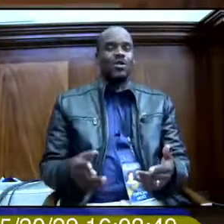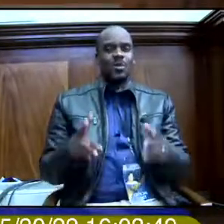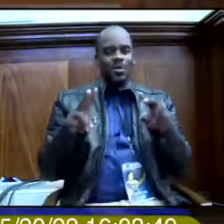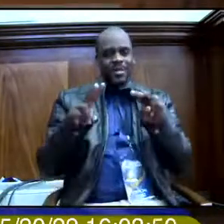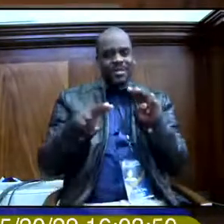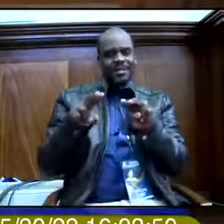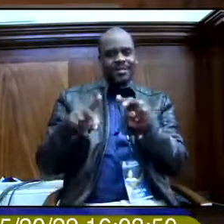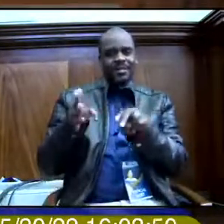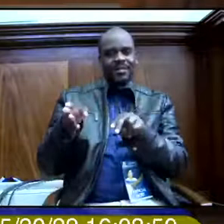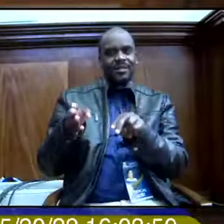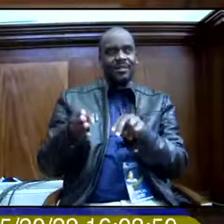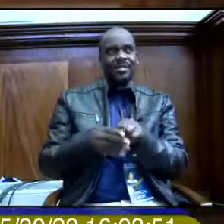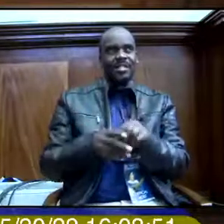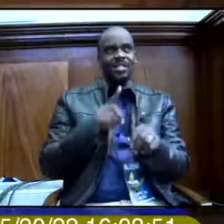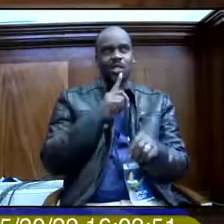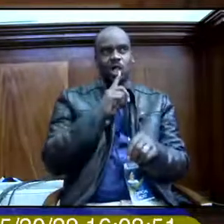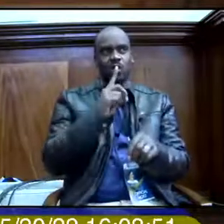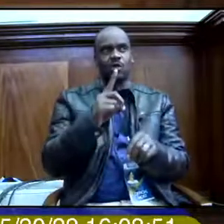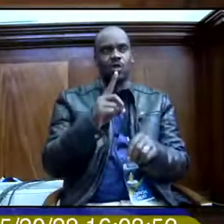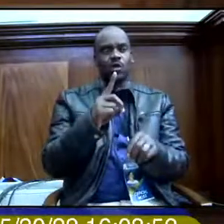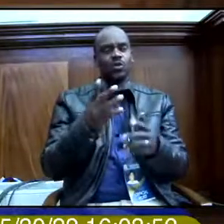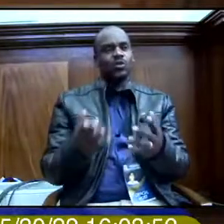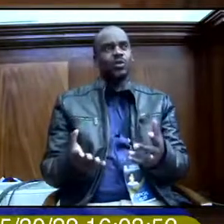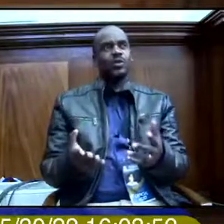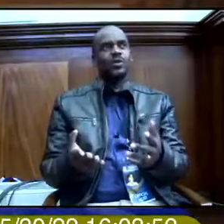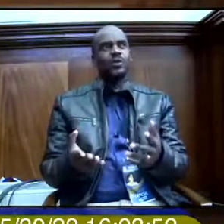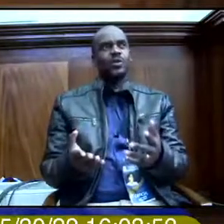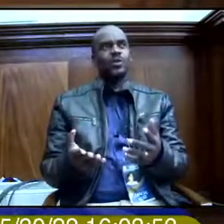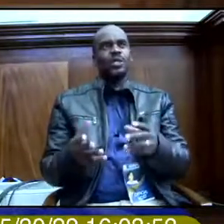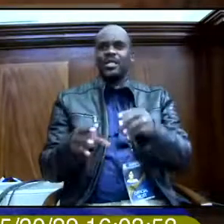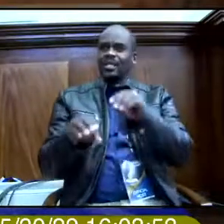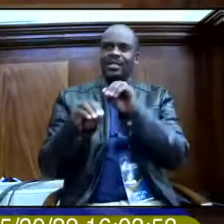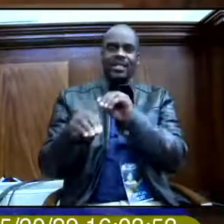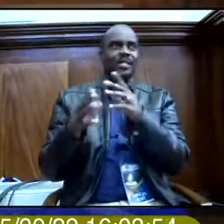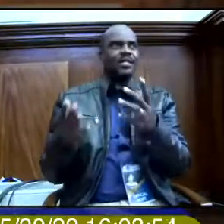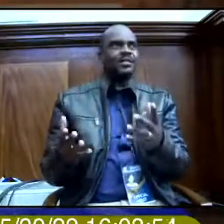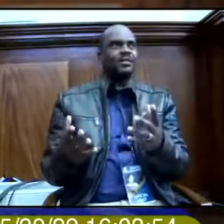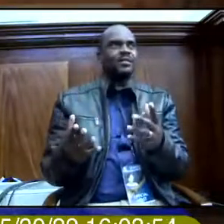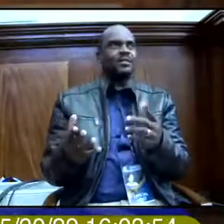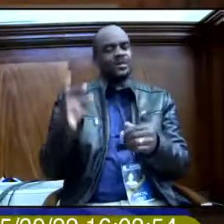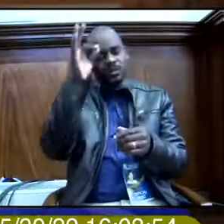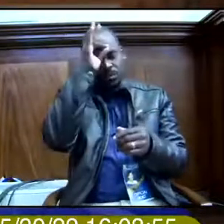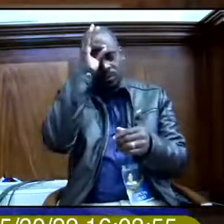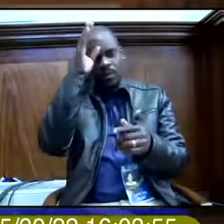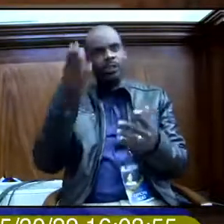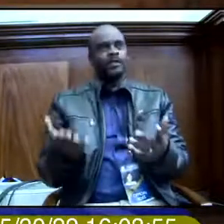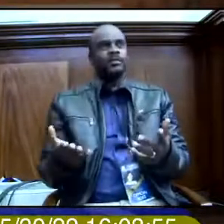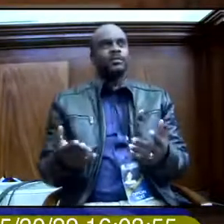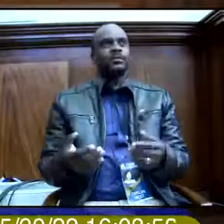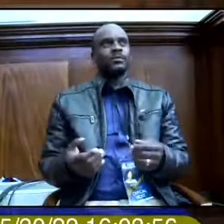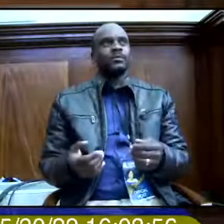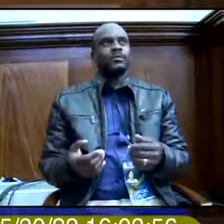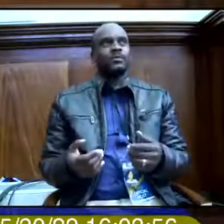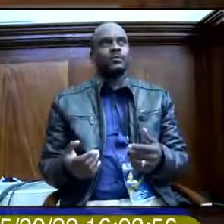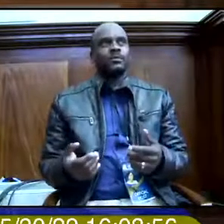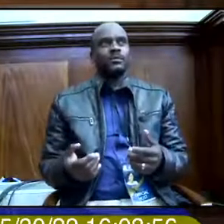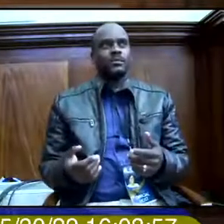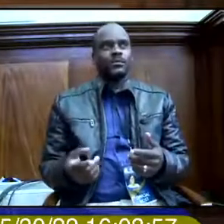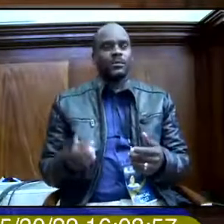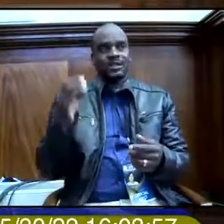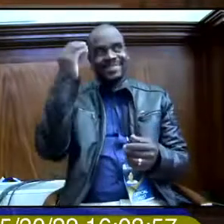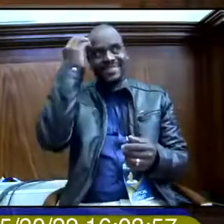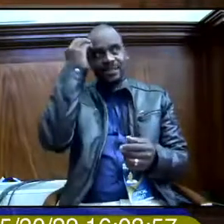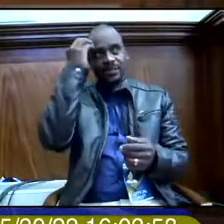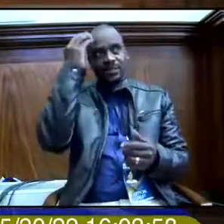in education talk out we talk to education talk to policing and health for instance when we check on health the issue of